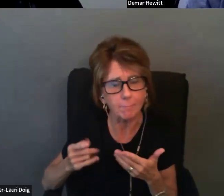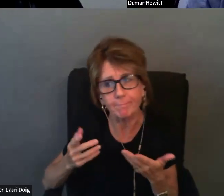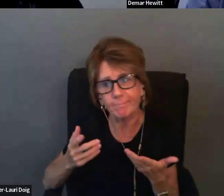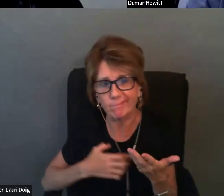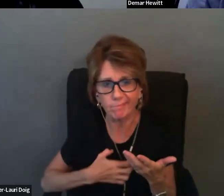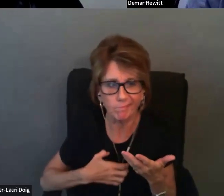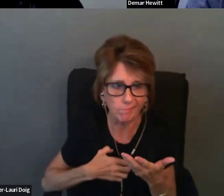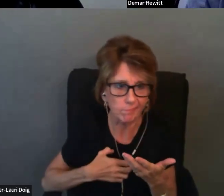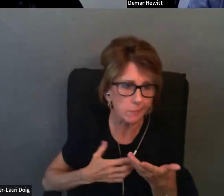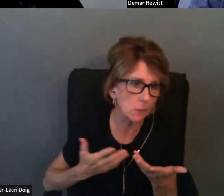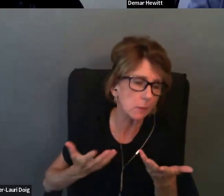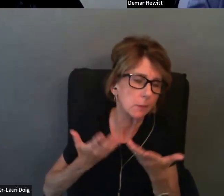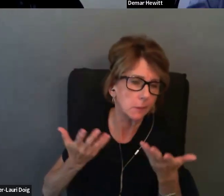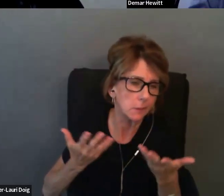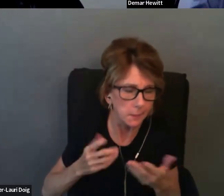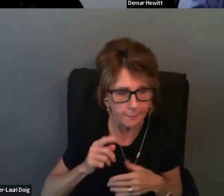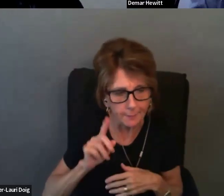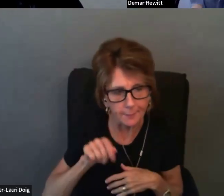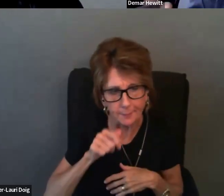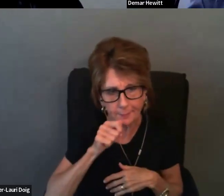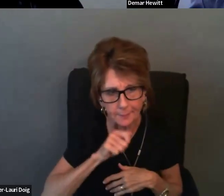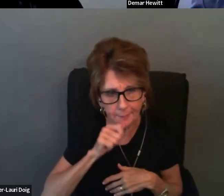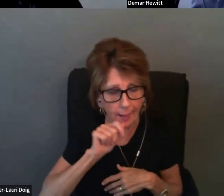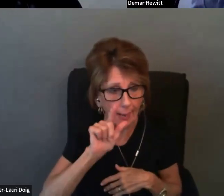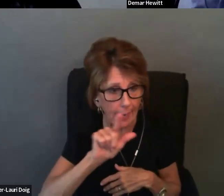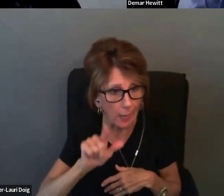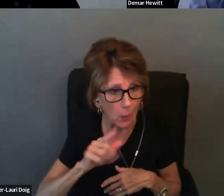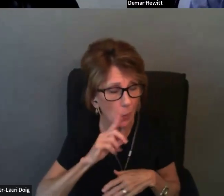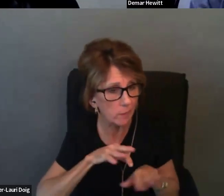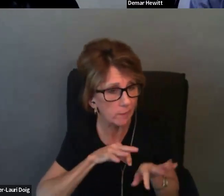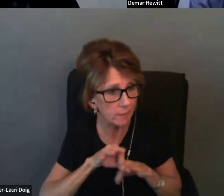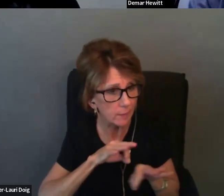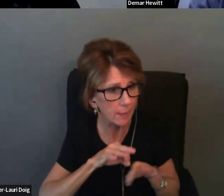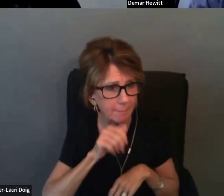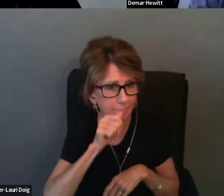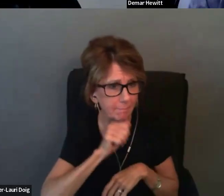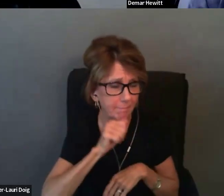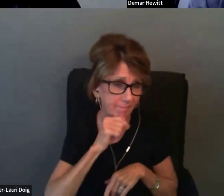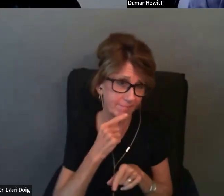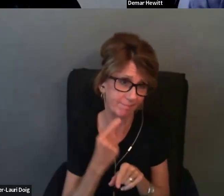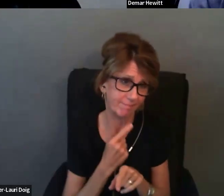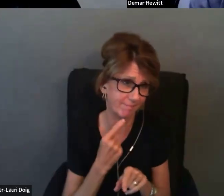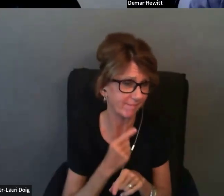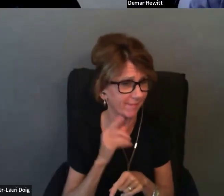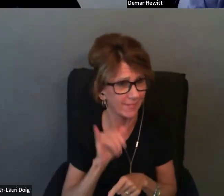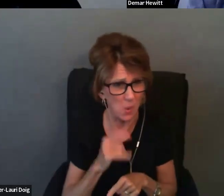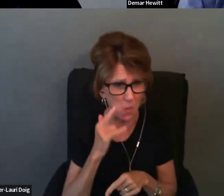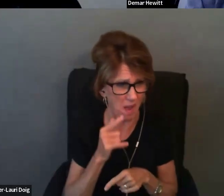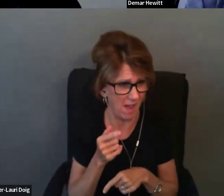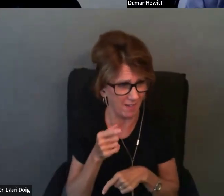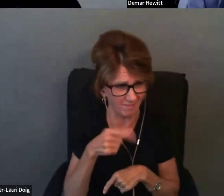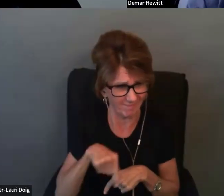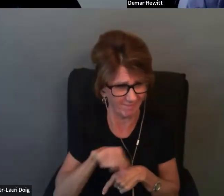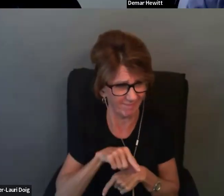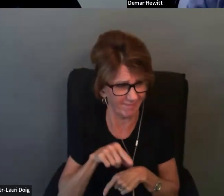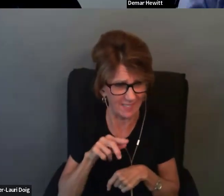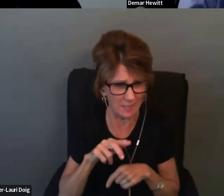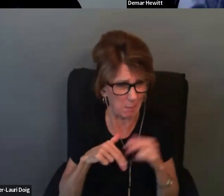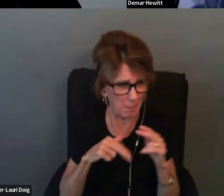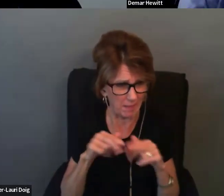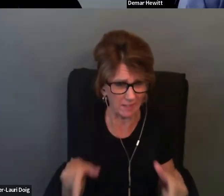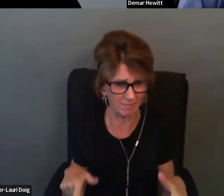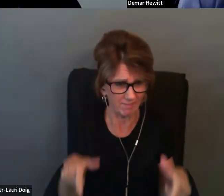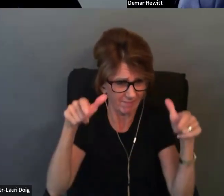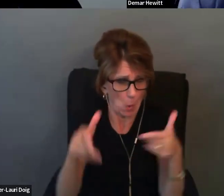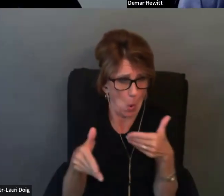the landlord is saying that what is happening is within the ordinary use and they can't do anything about it. That